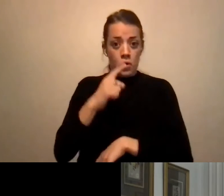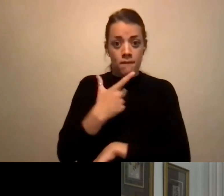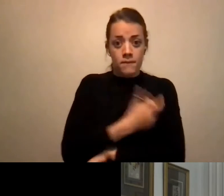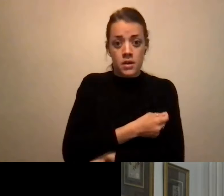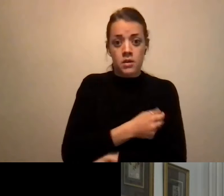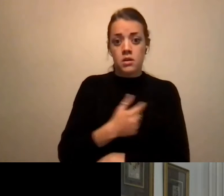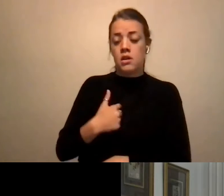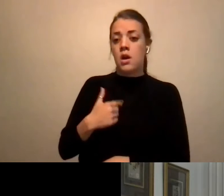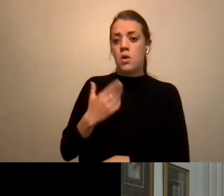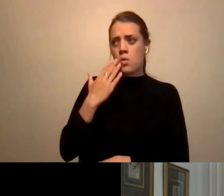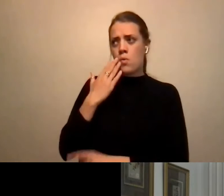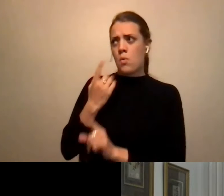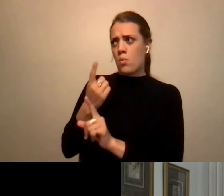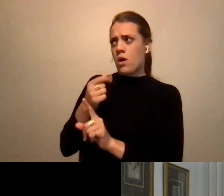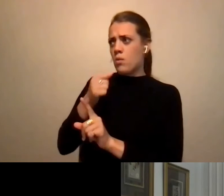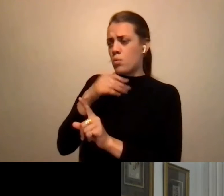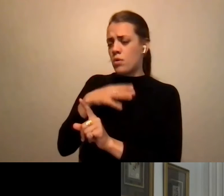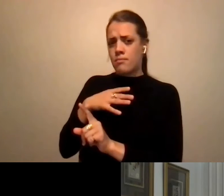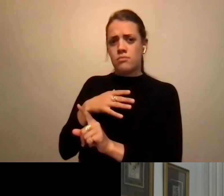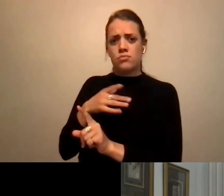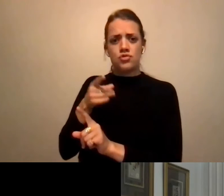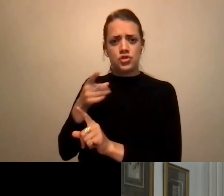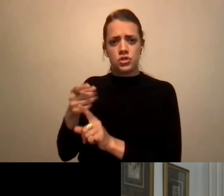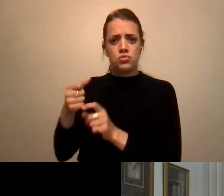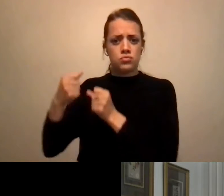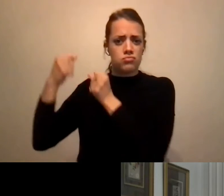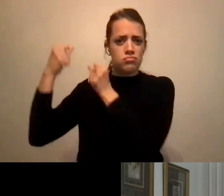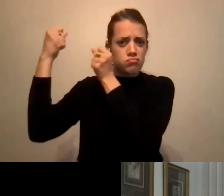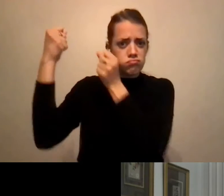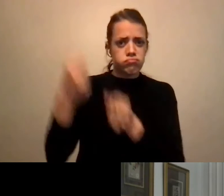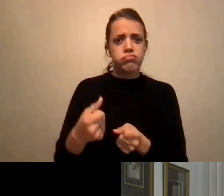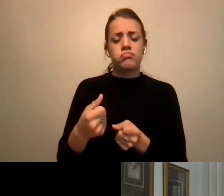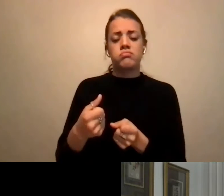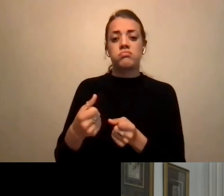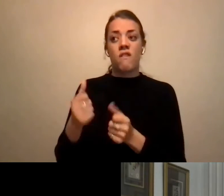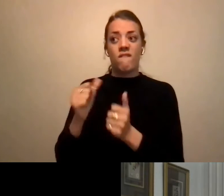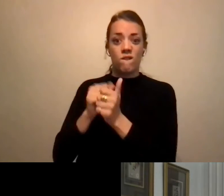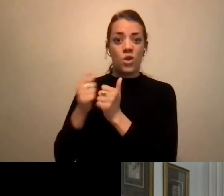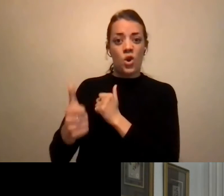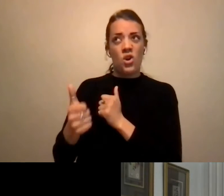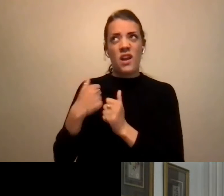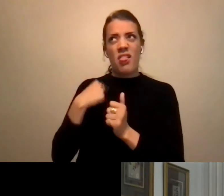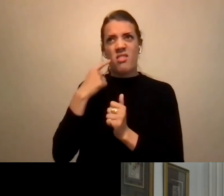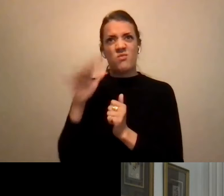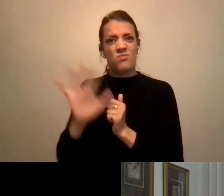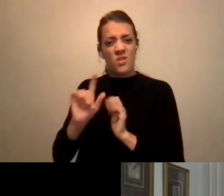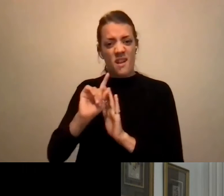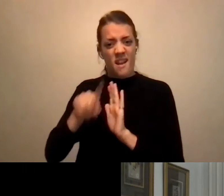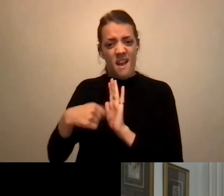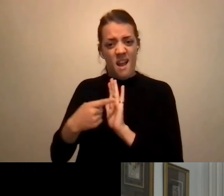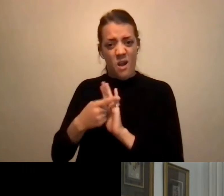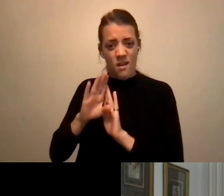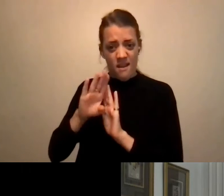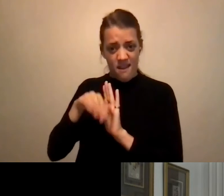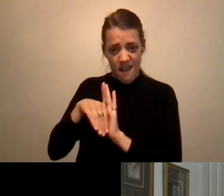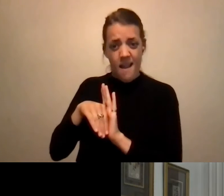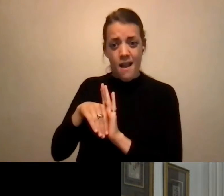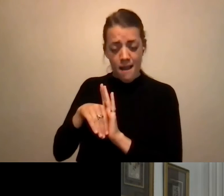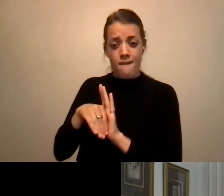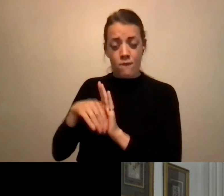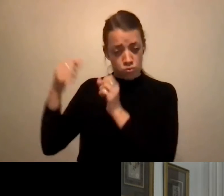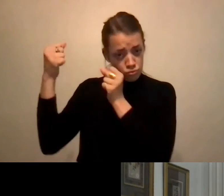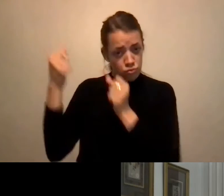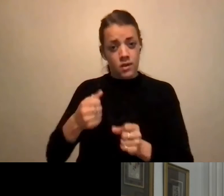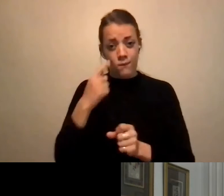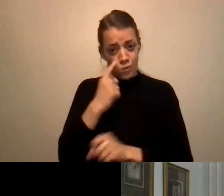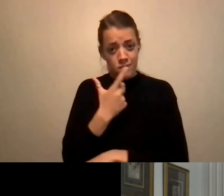the furthest was like an hour and a half away. So some of these rural areas around us, especially in Wisconsin, they don't